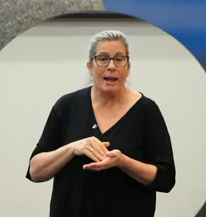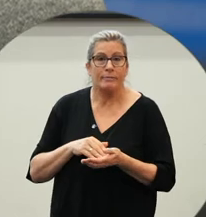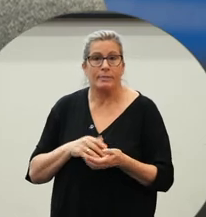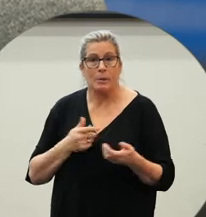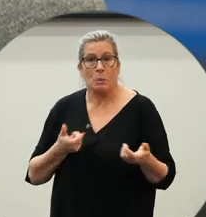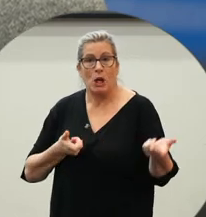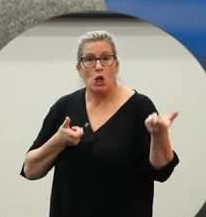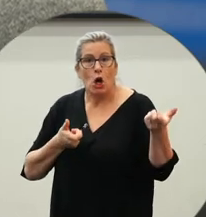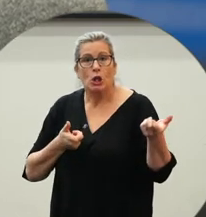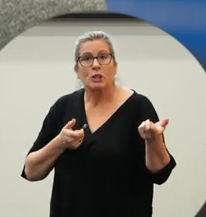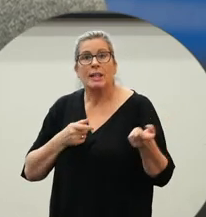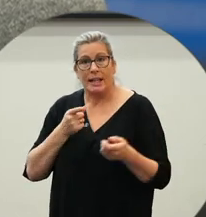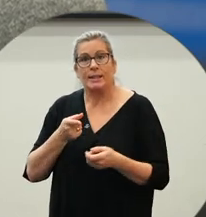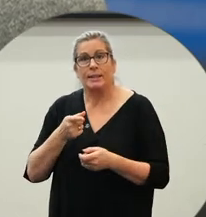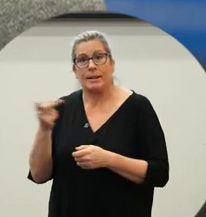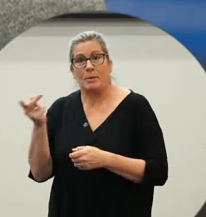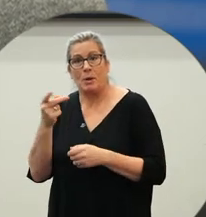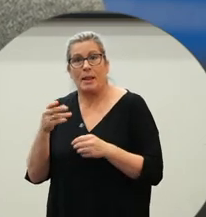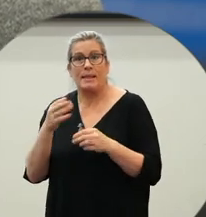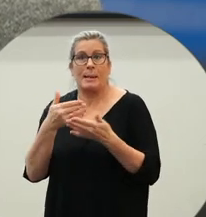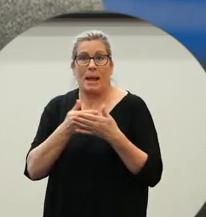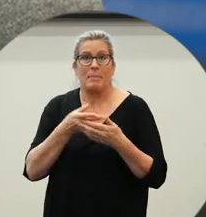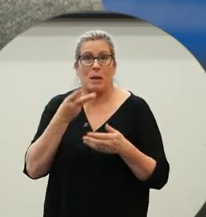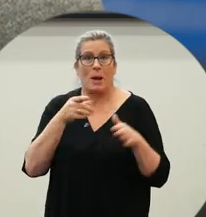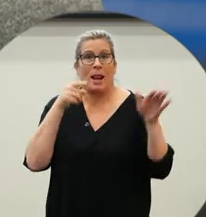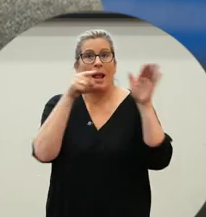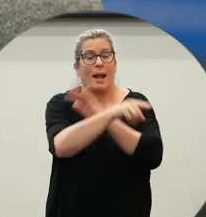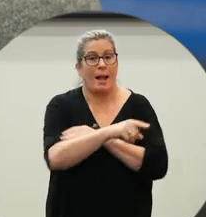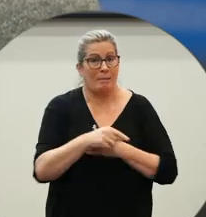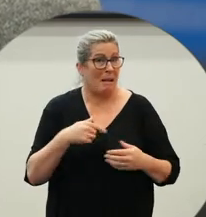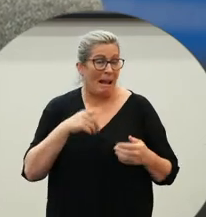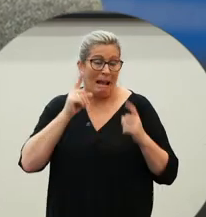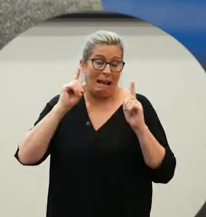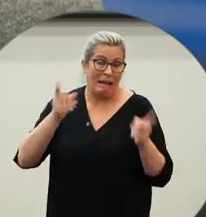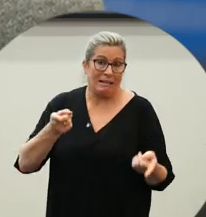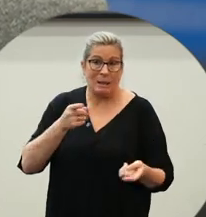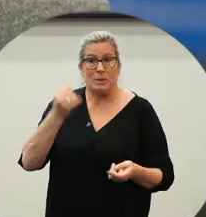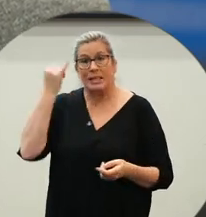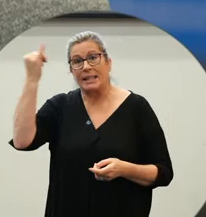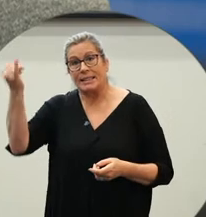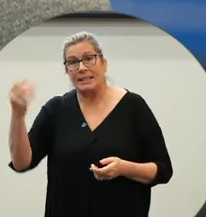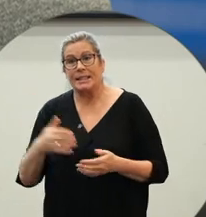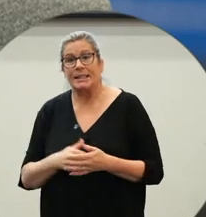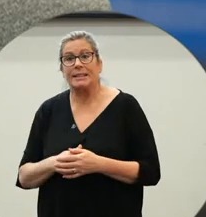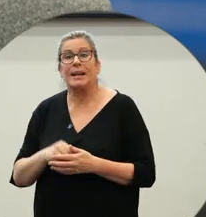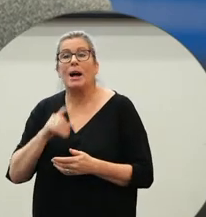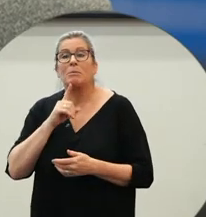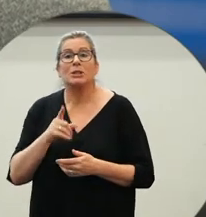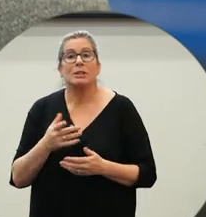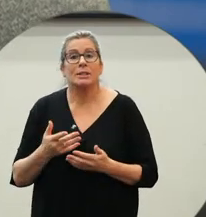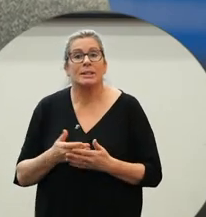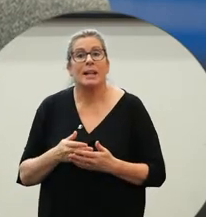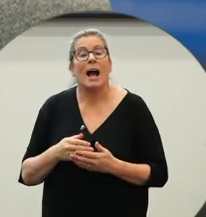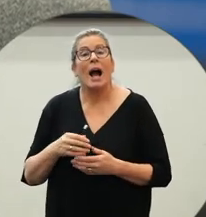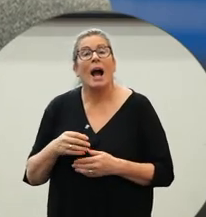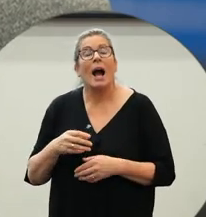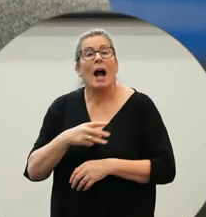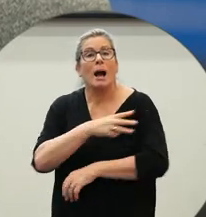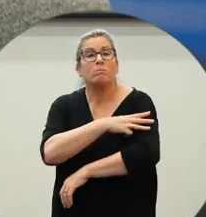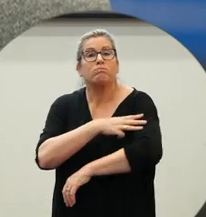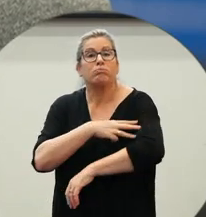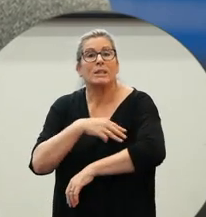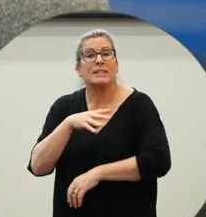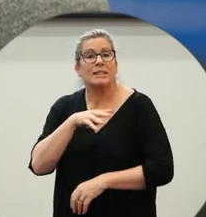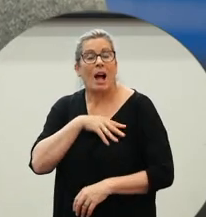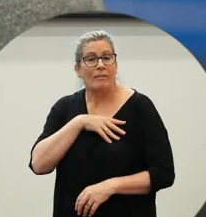them. Yet another harebrained scheme. But anyway, that was the idea. But a prison officer told me